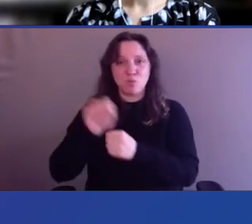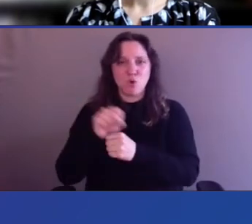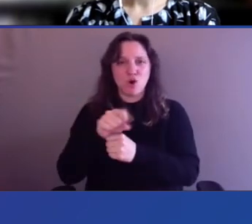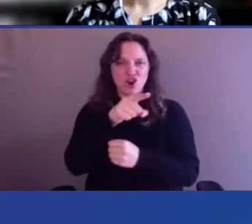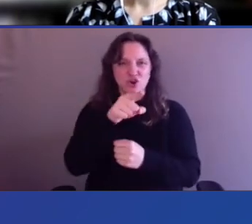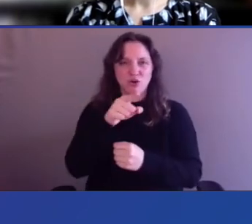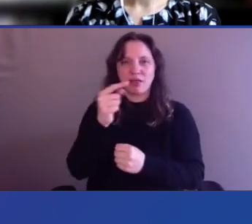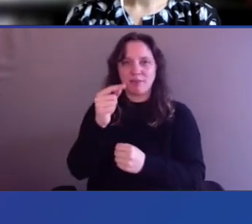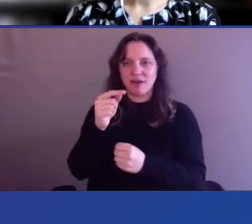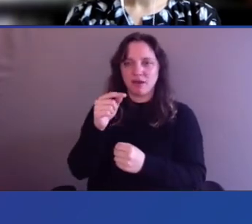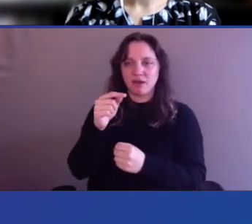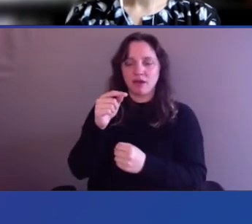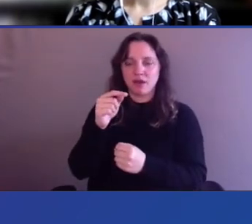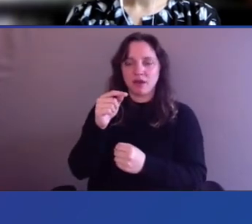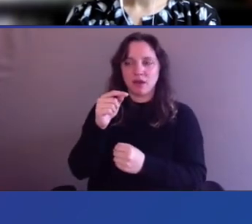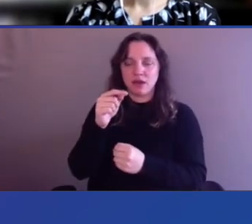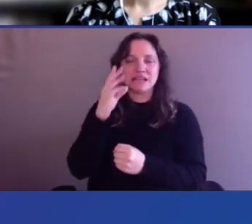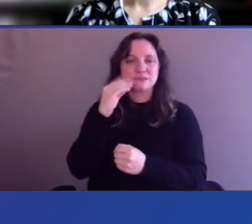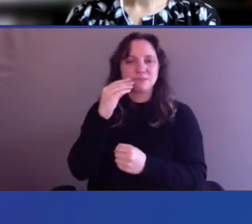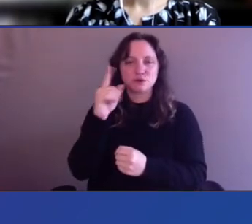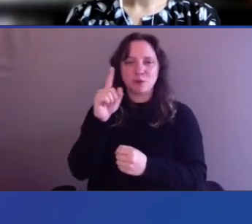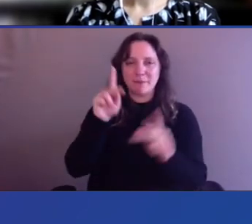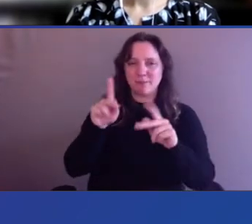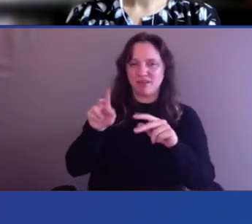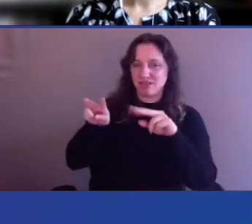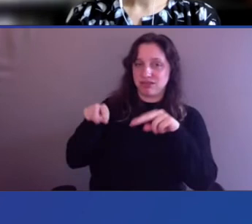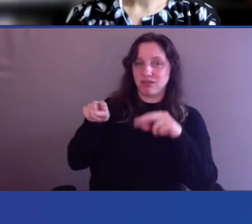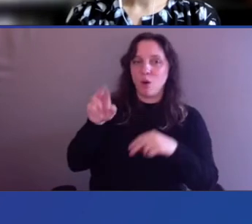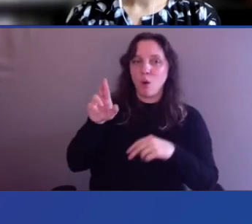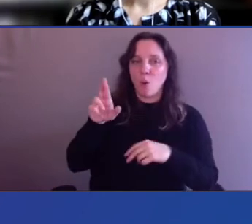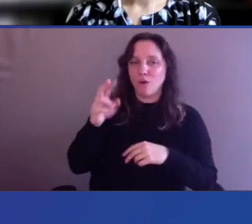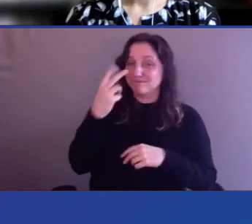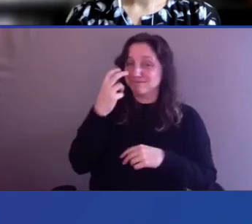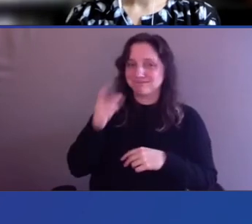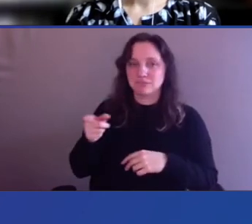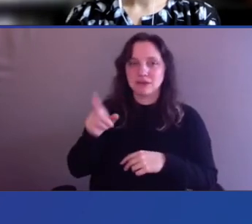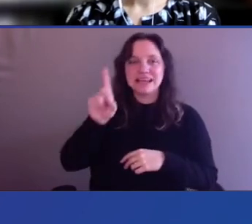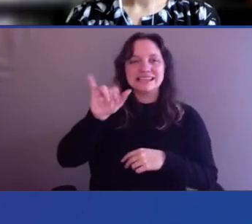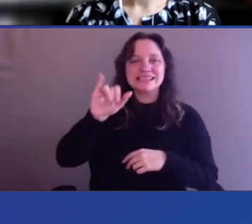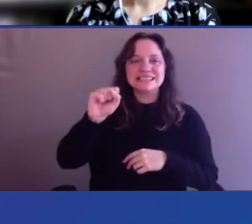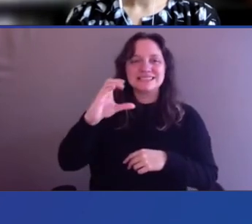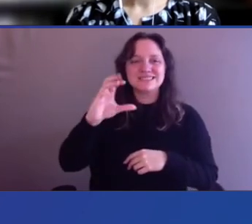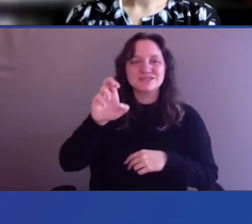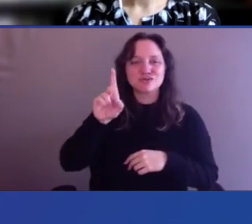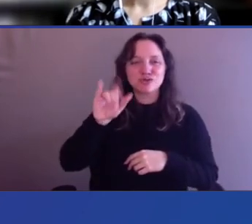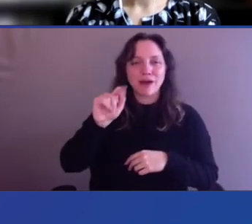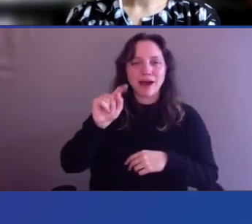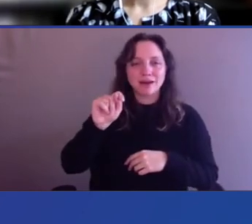I'm going to guess that this is, well, anybody can open it, but